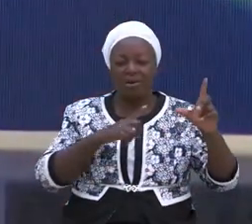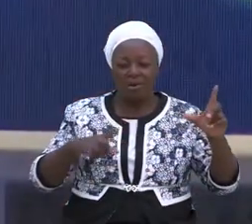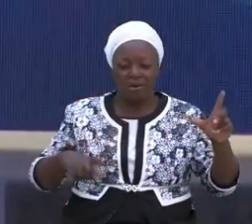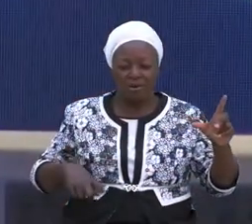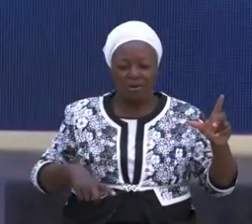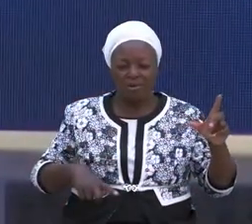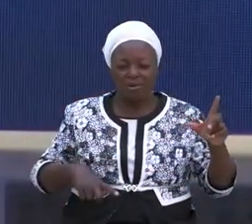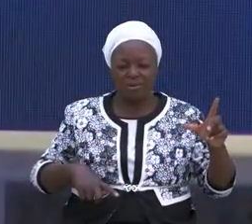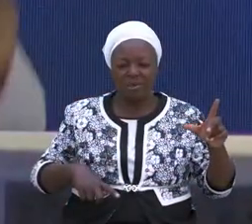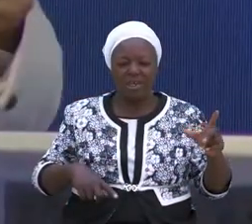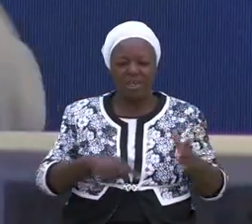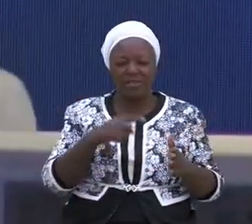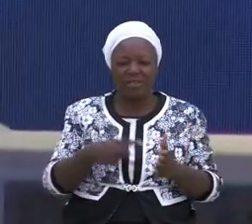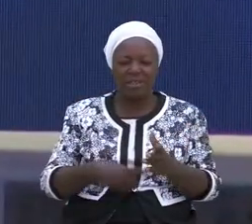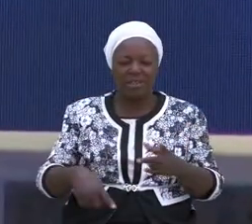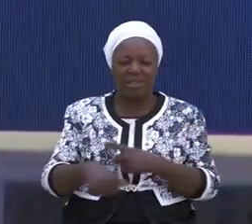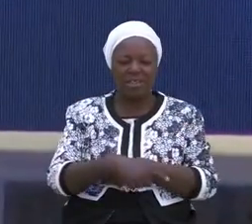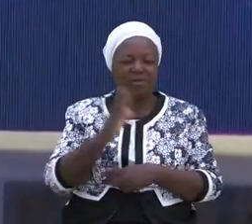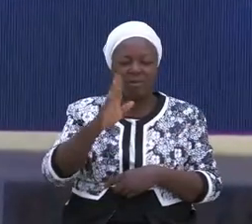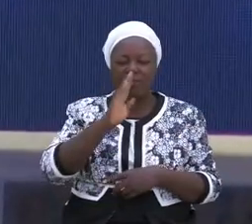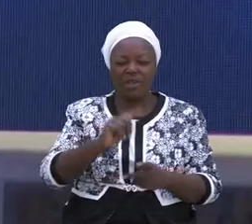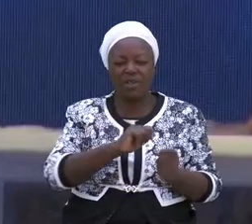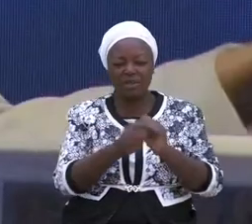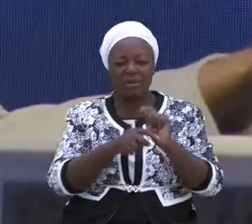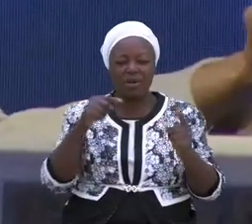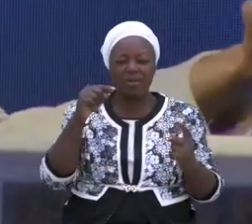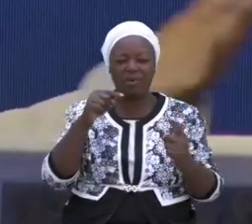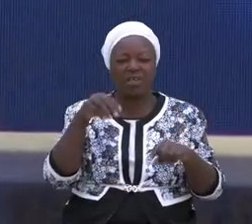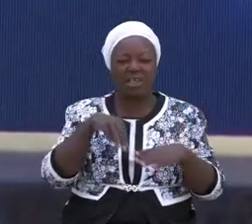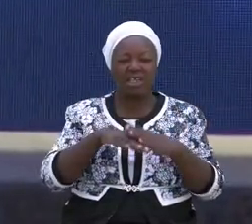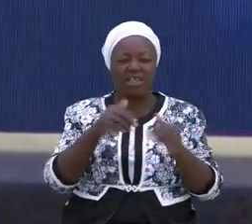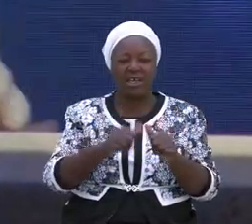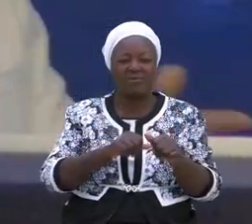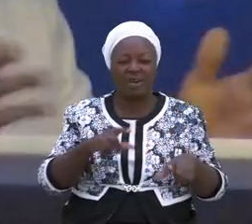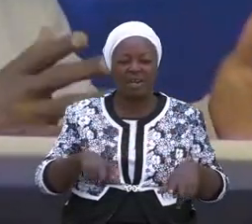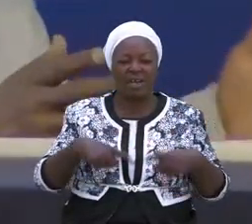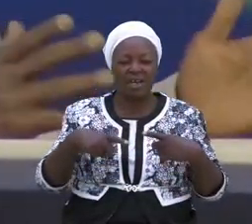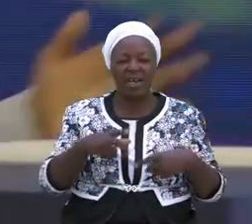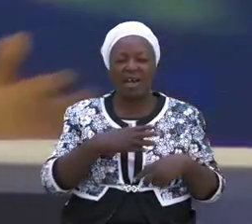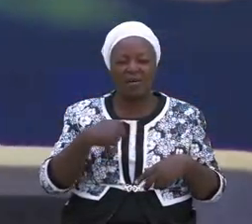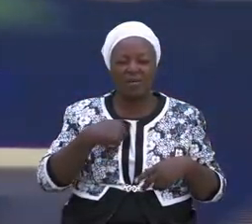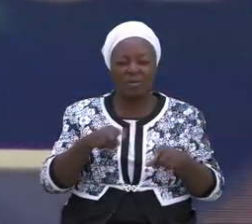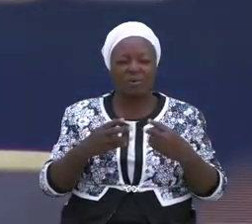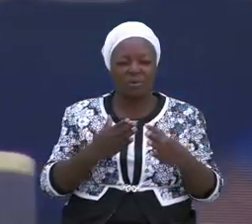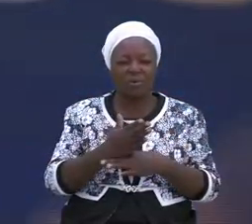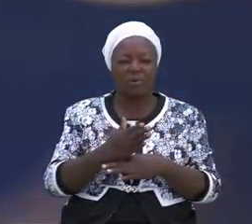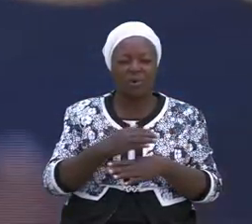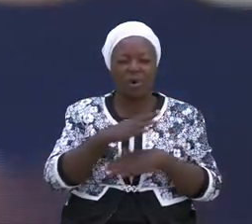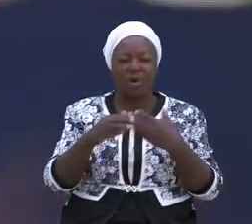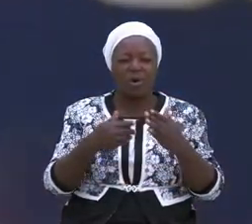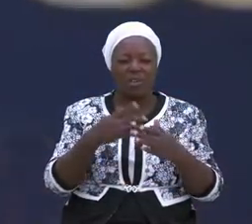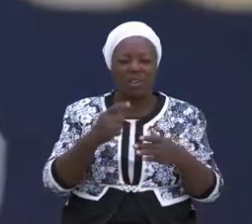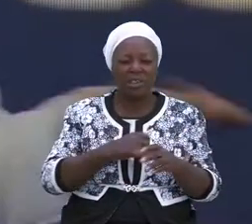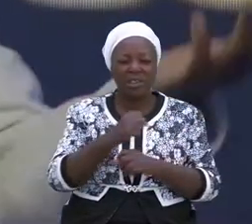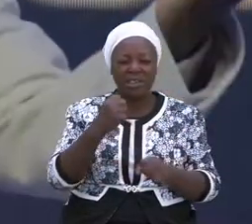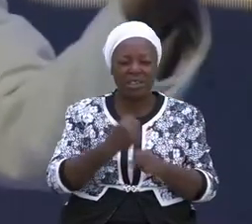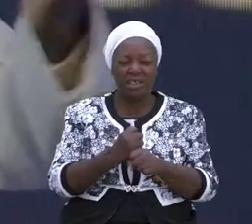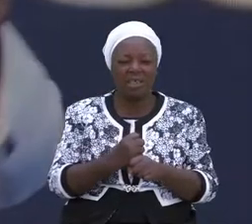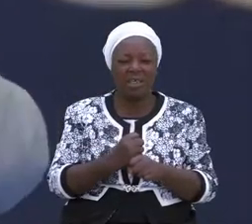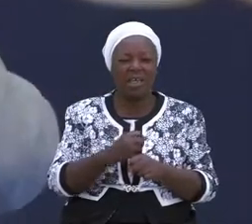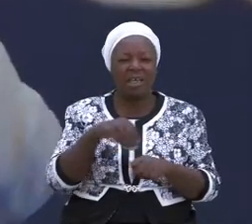day will be a turning point in every life, and we go through the rest of the year in the